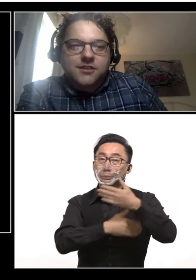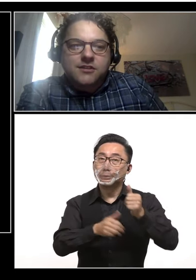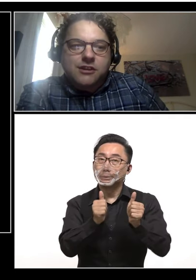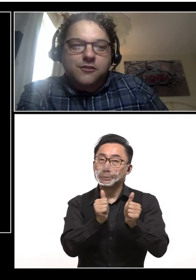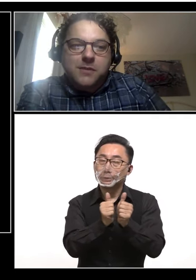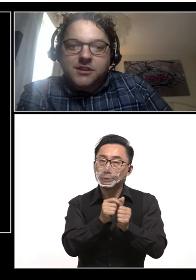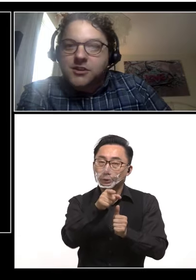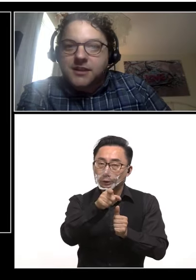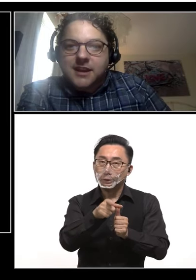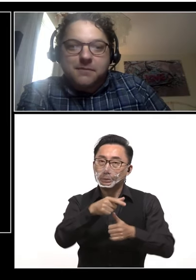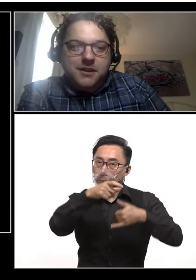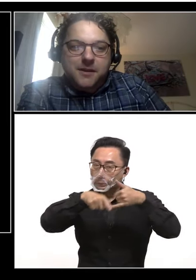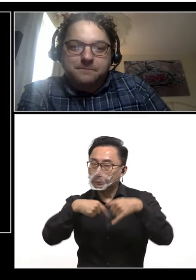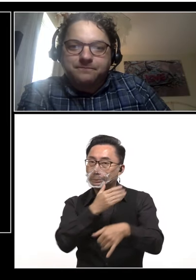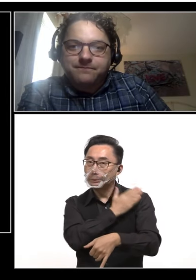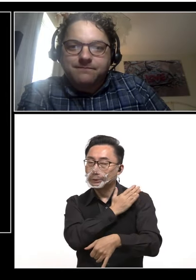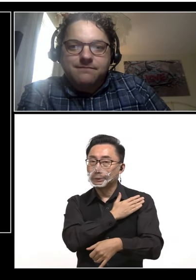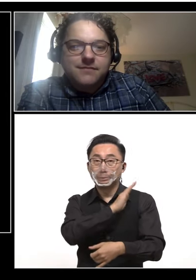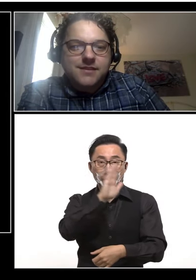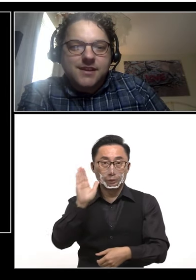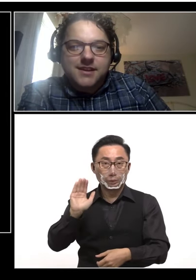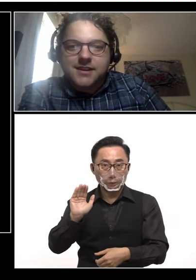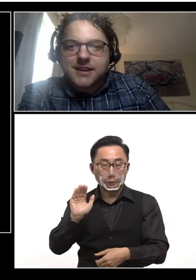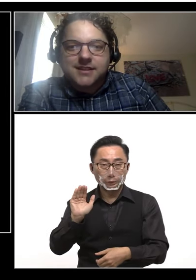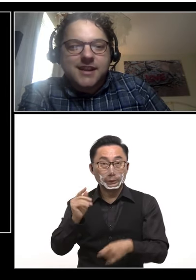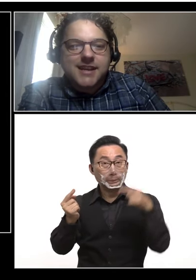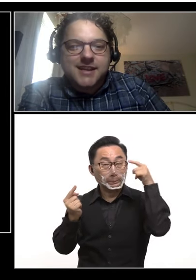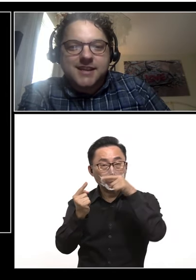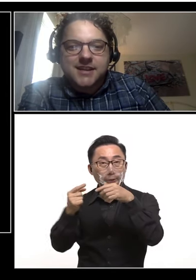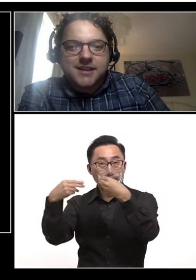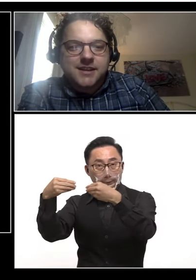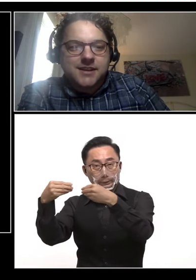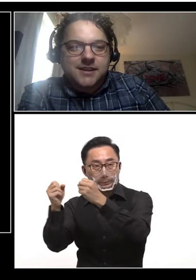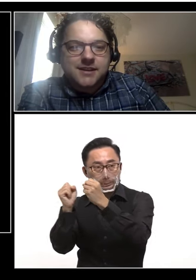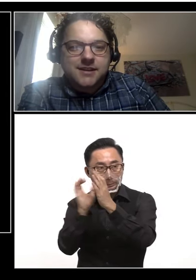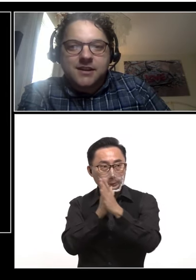arts to transform attitudes in Cambodia. Next slide.